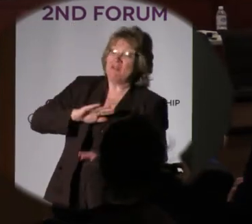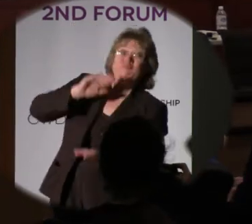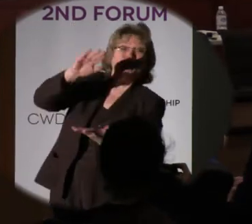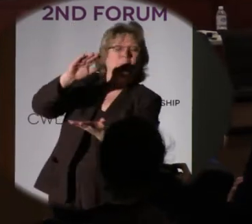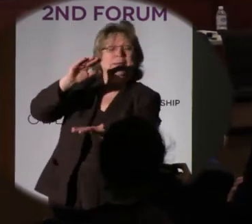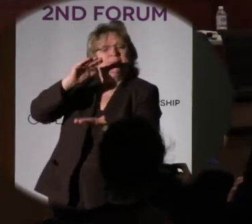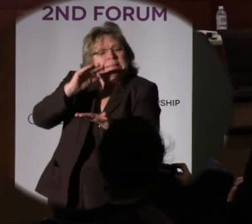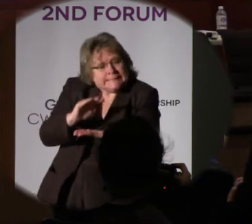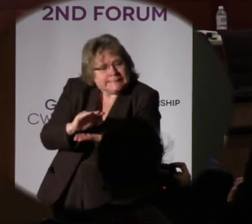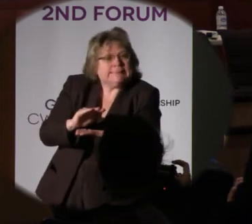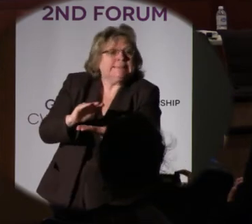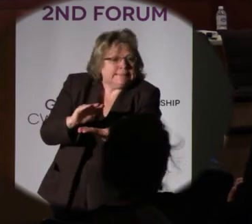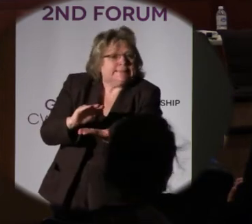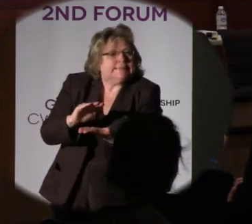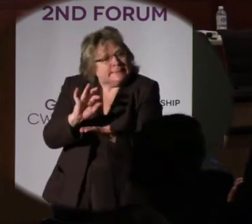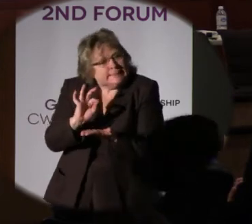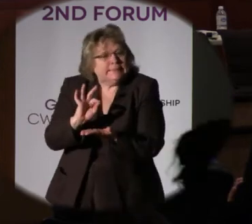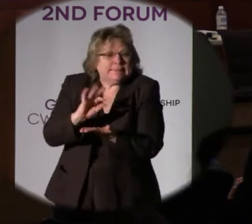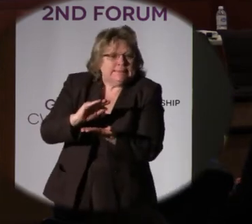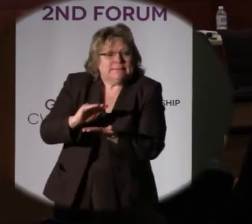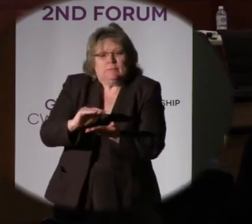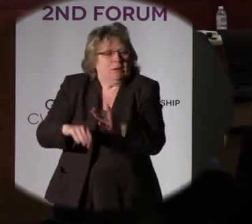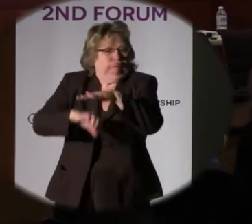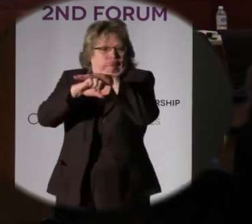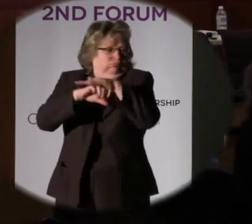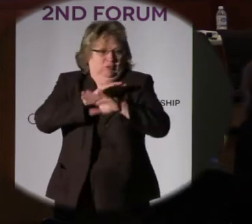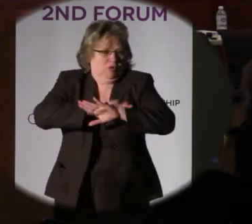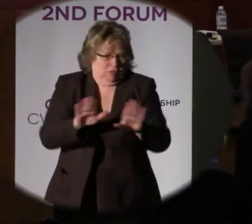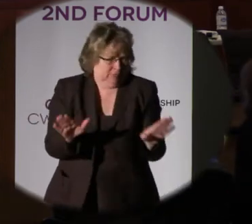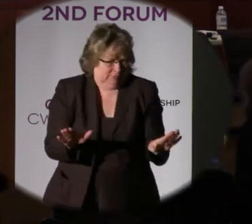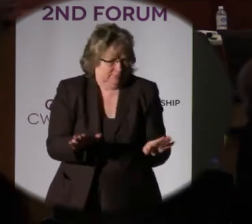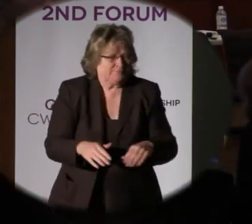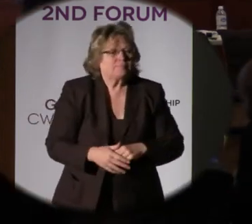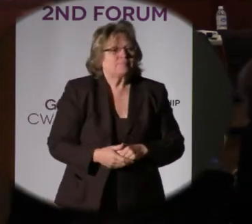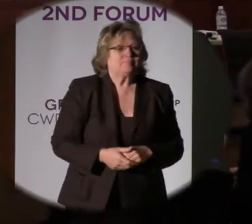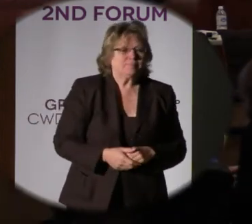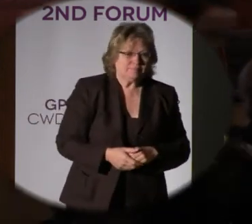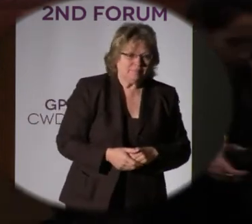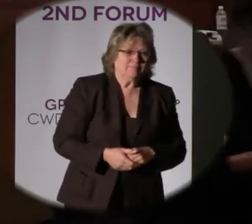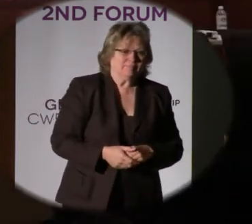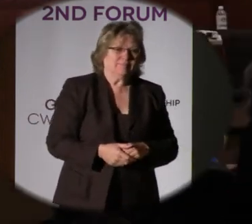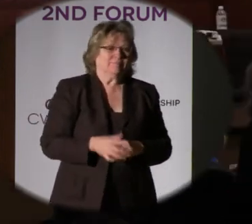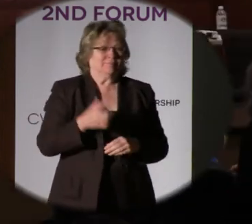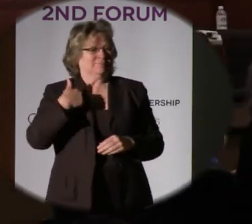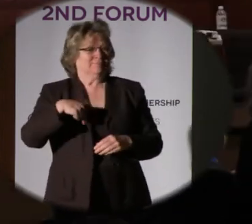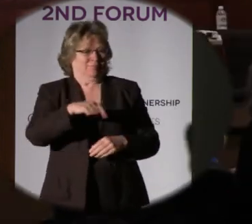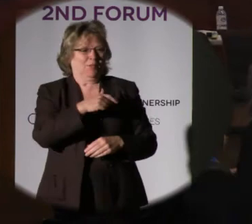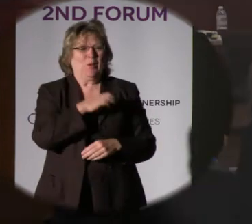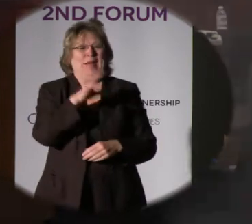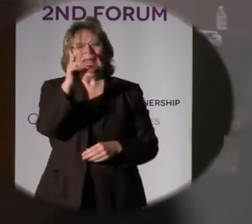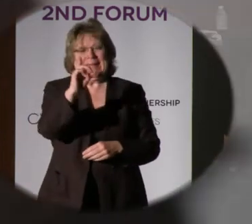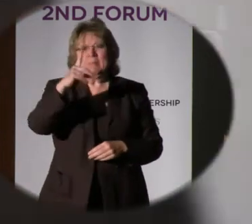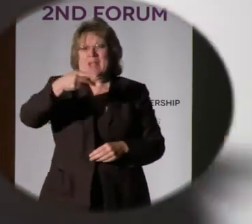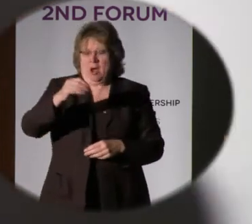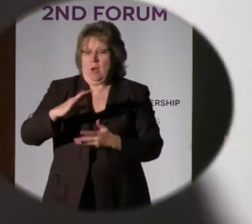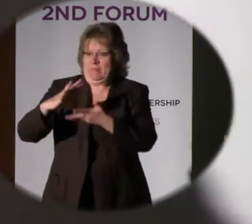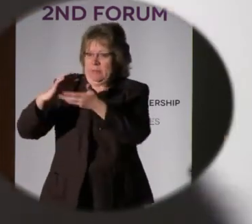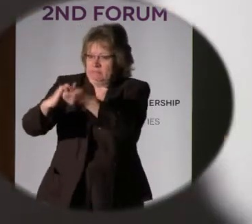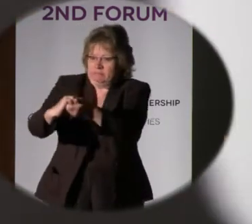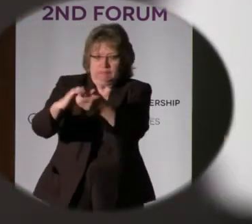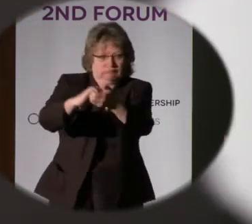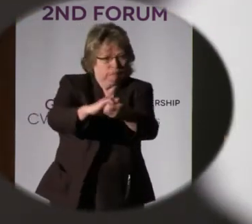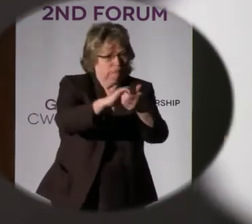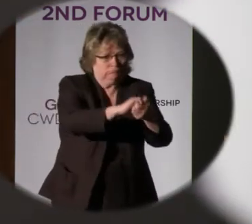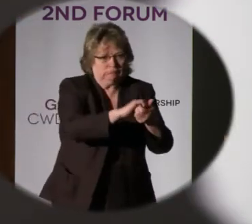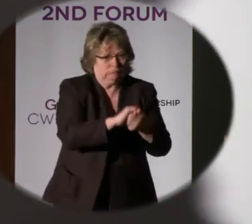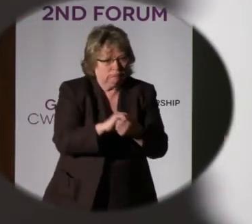room were civil society organizations and DPOs, and he didn't have it easy. But